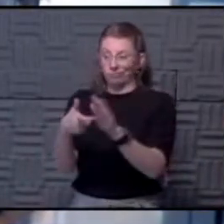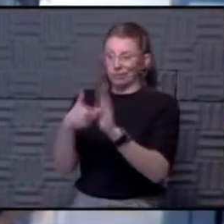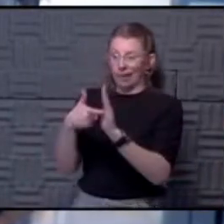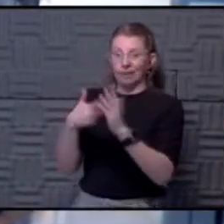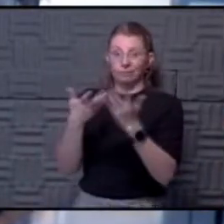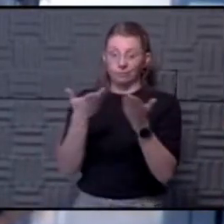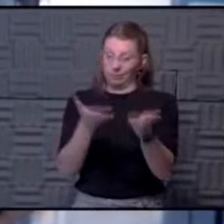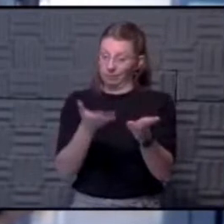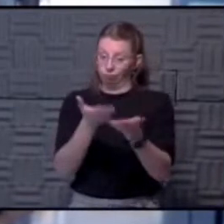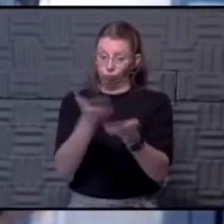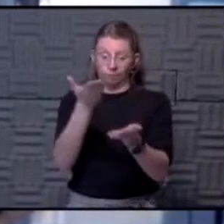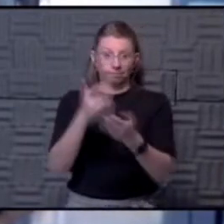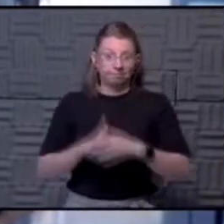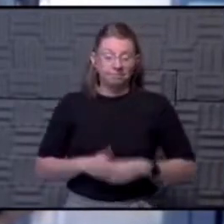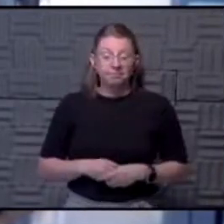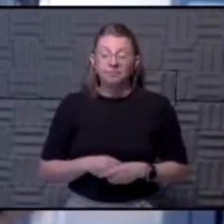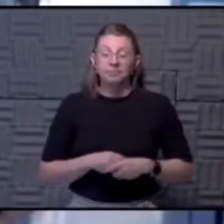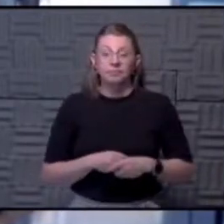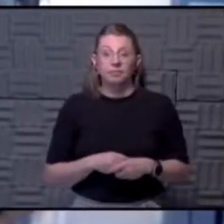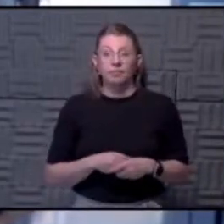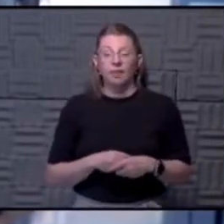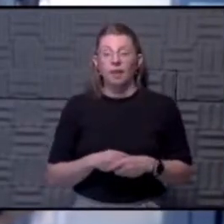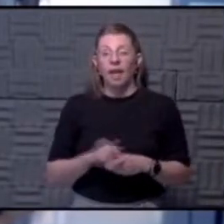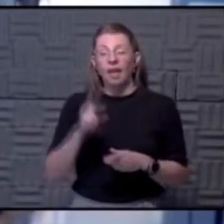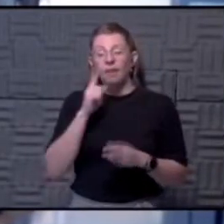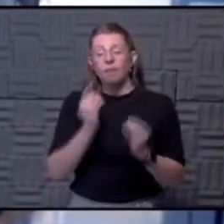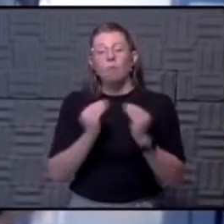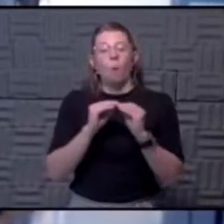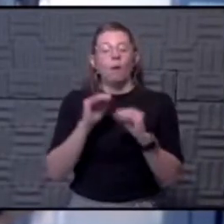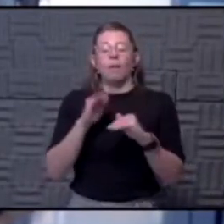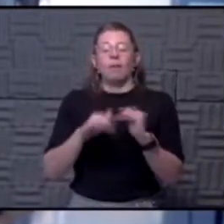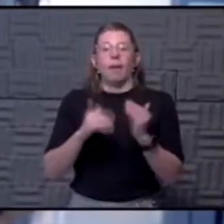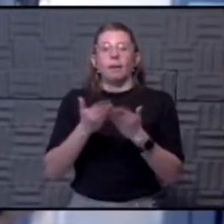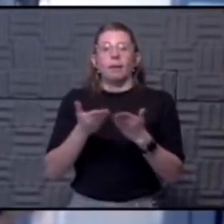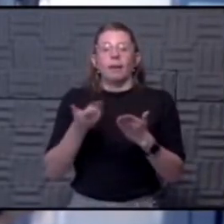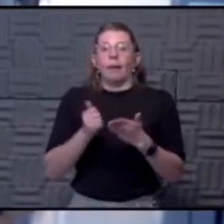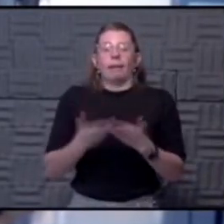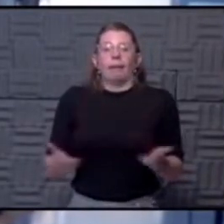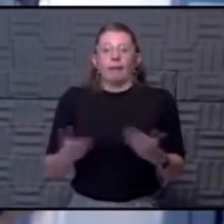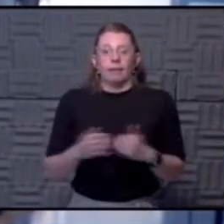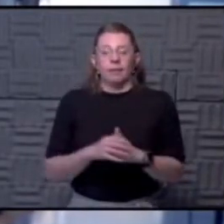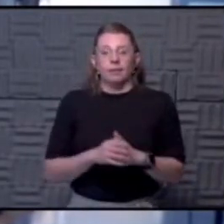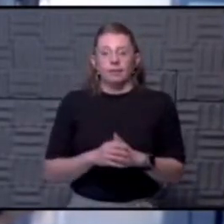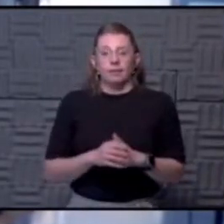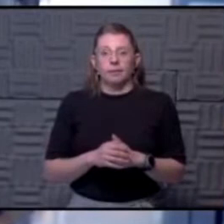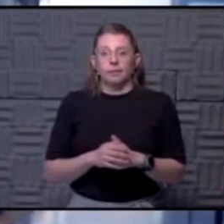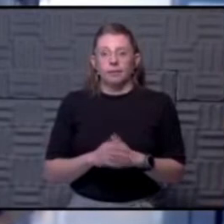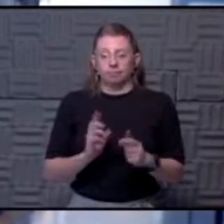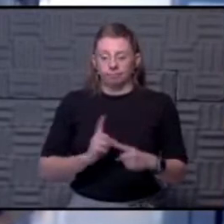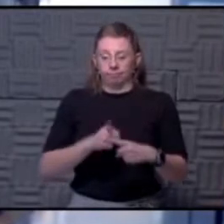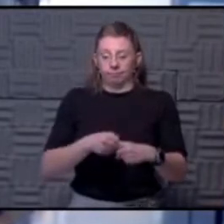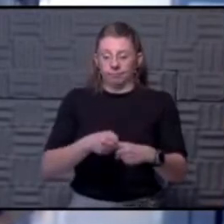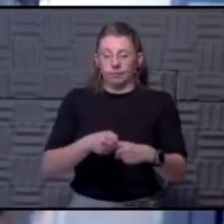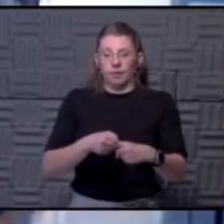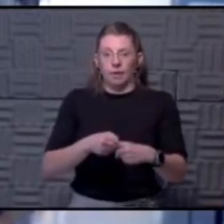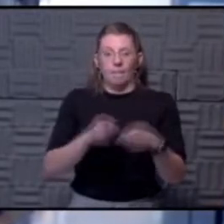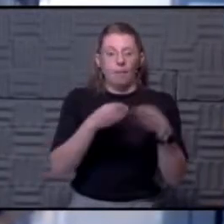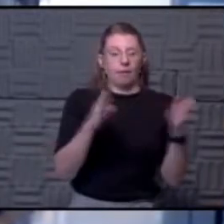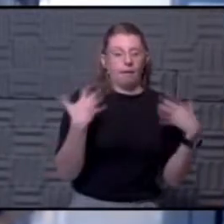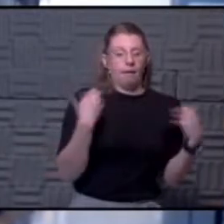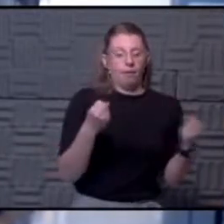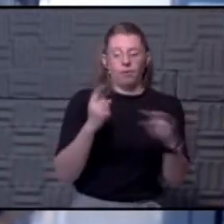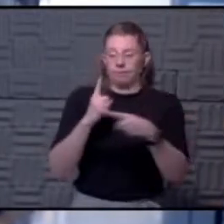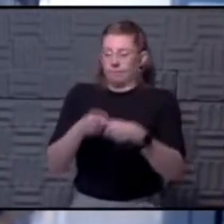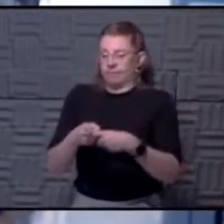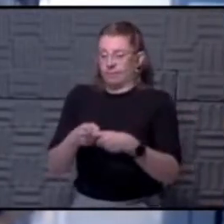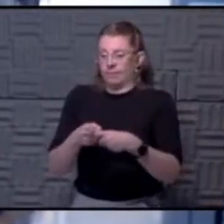than anything, I think we're going to find out that the intersection between public health and public policy is something